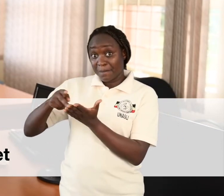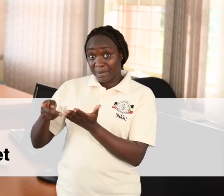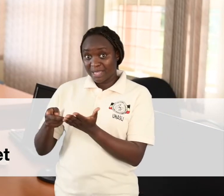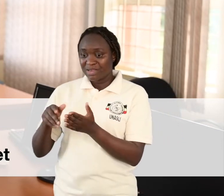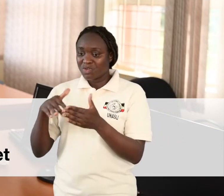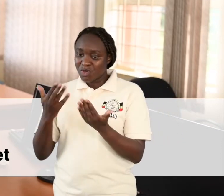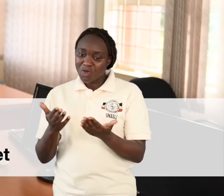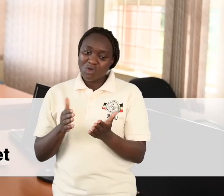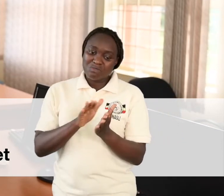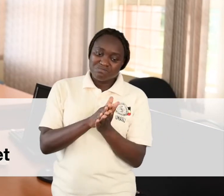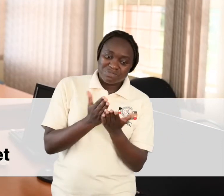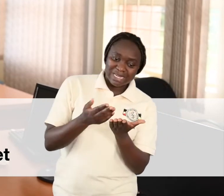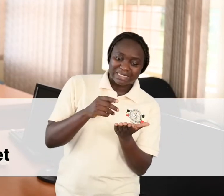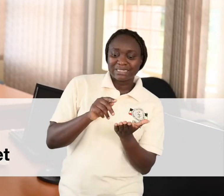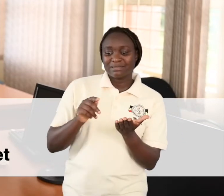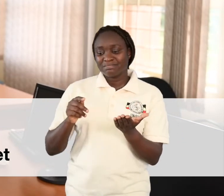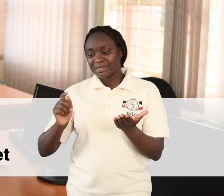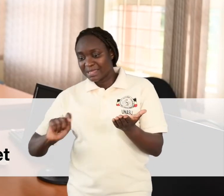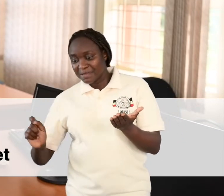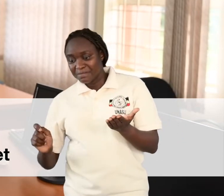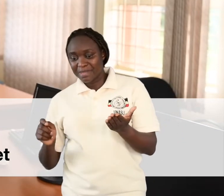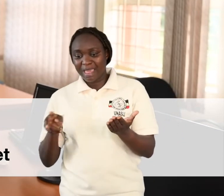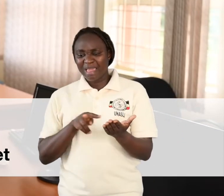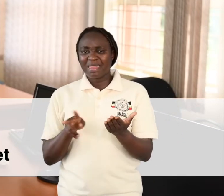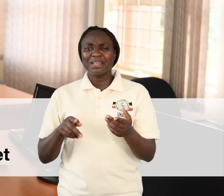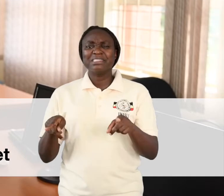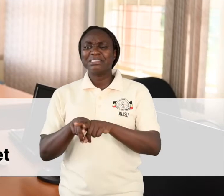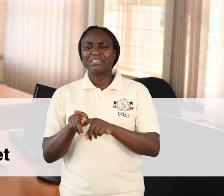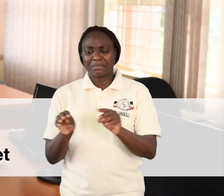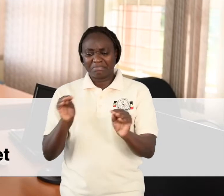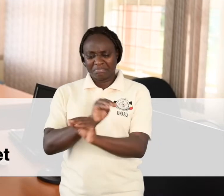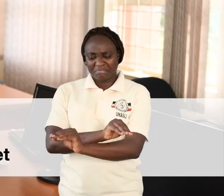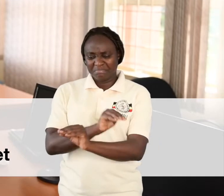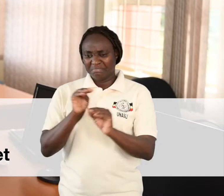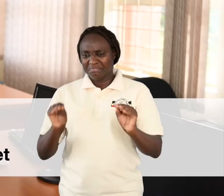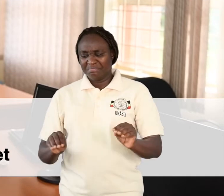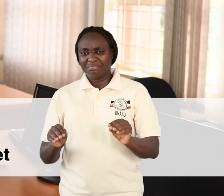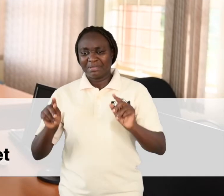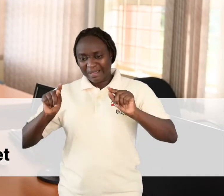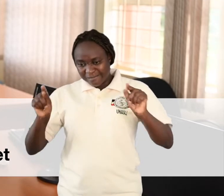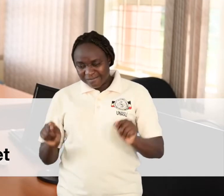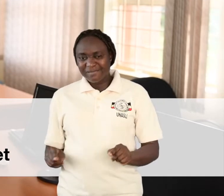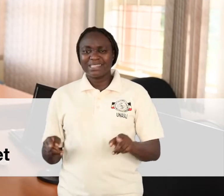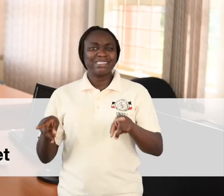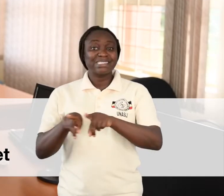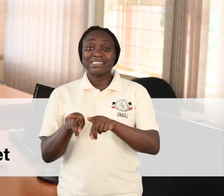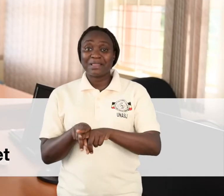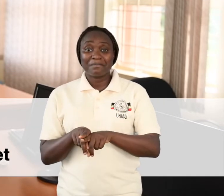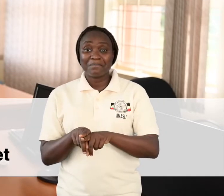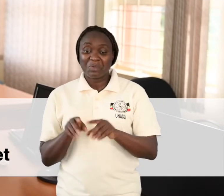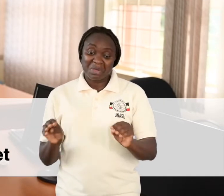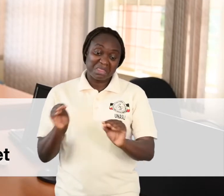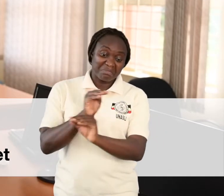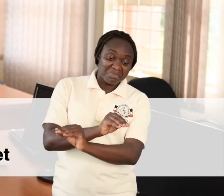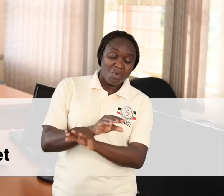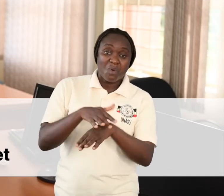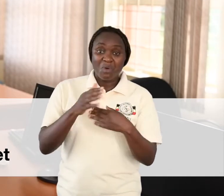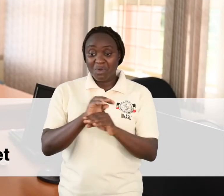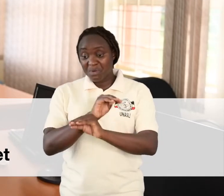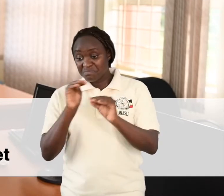just because they are the same elements, only that one comes before the